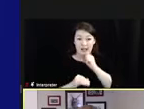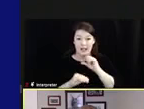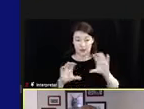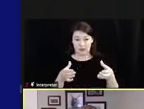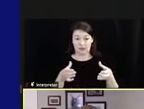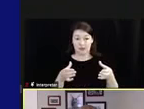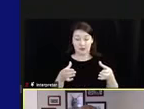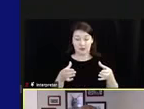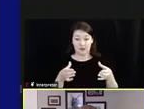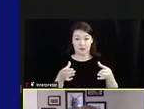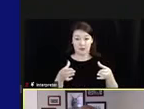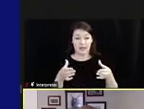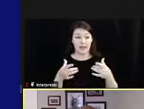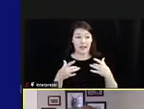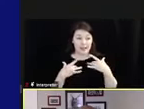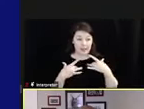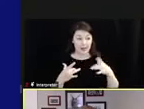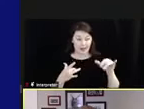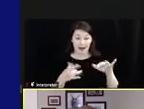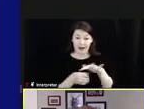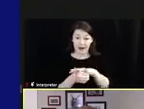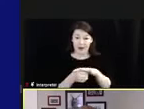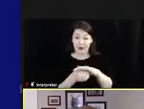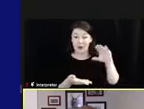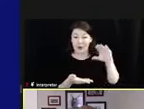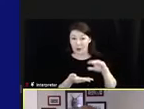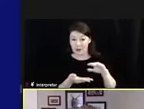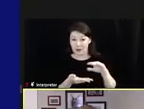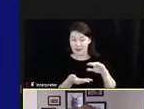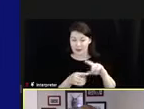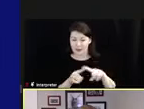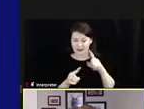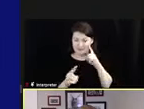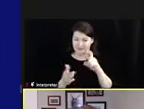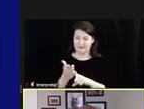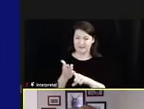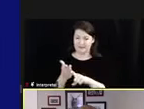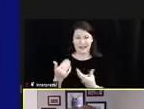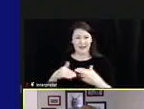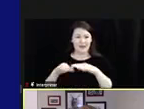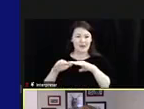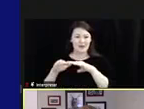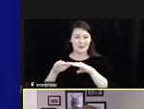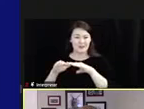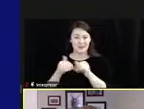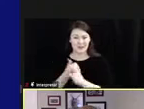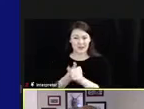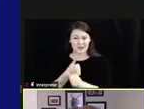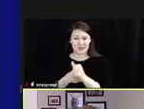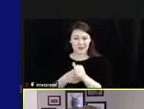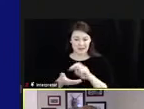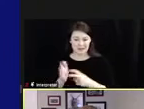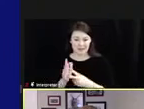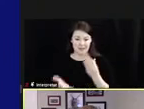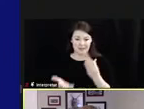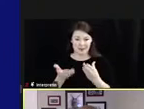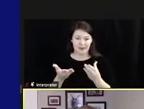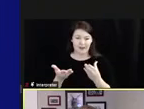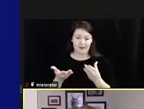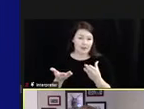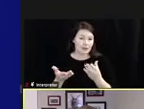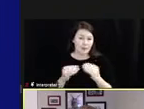lower than they are overall in the state, and that does concern me that there could be an increased risk of increasing hospitalizations in Pueblo County. We